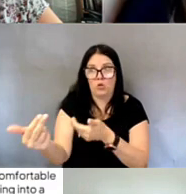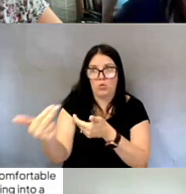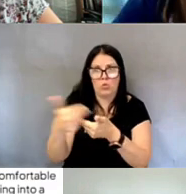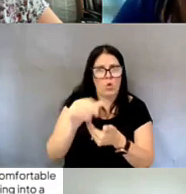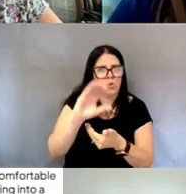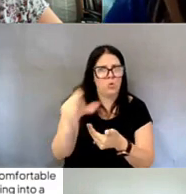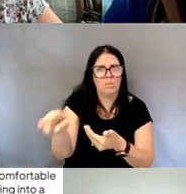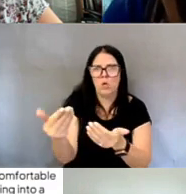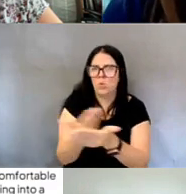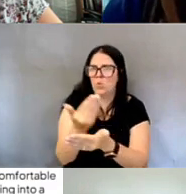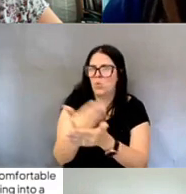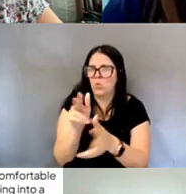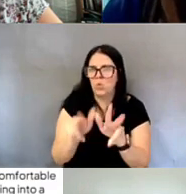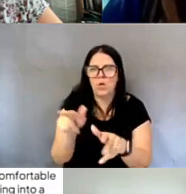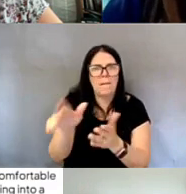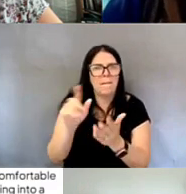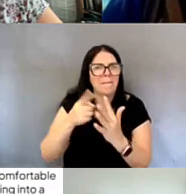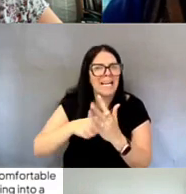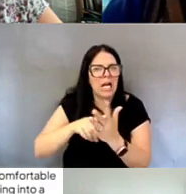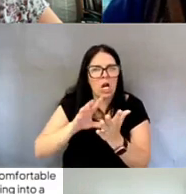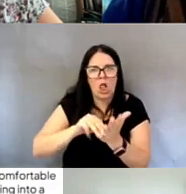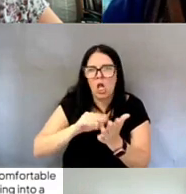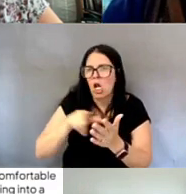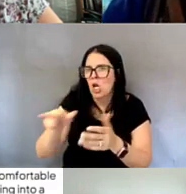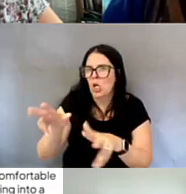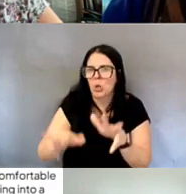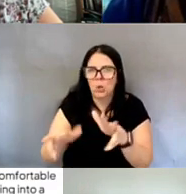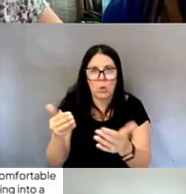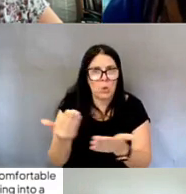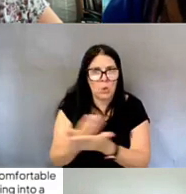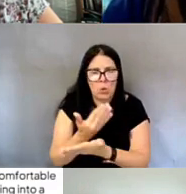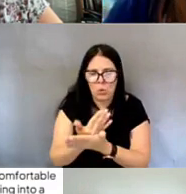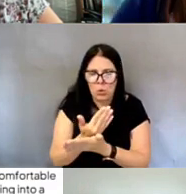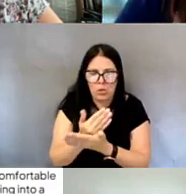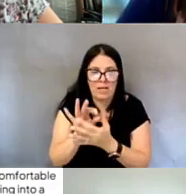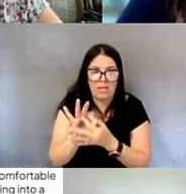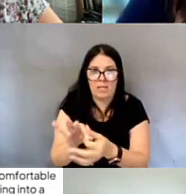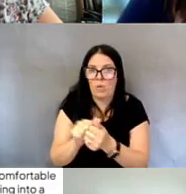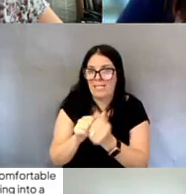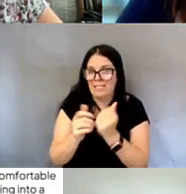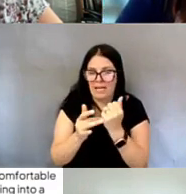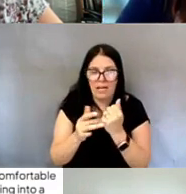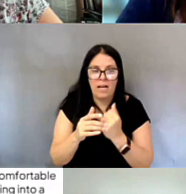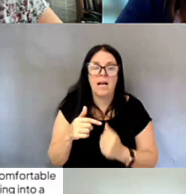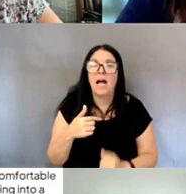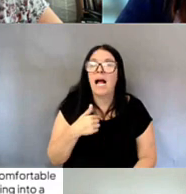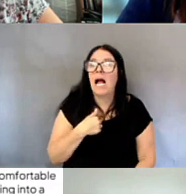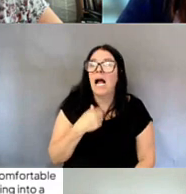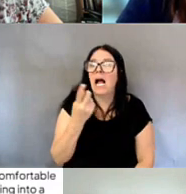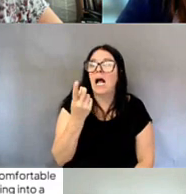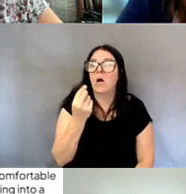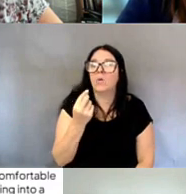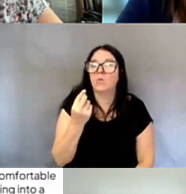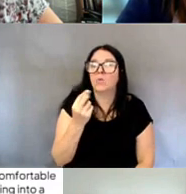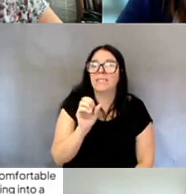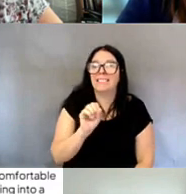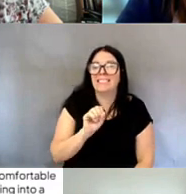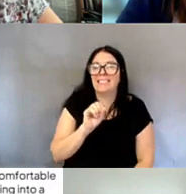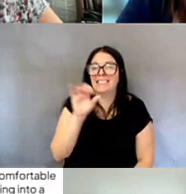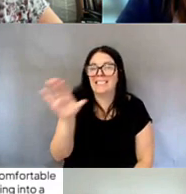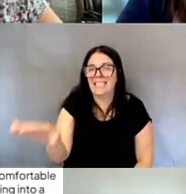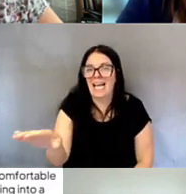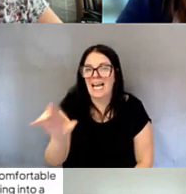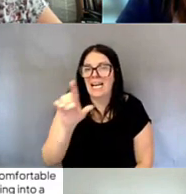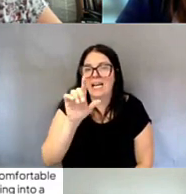or a beginner learner, I mean, with respect to technology, I used to send them the link to the